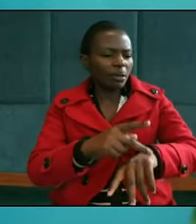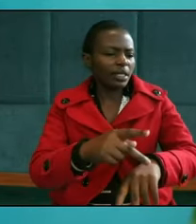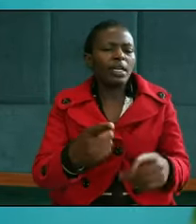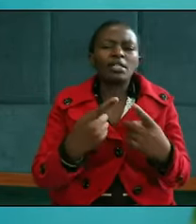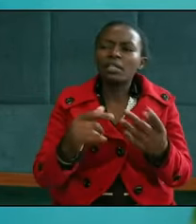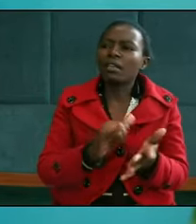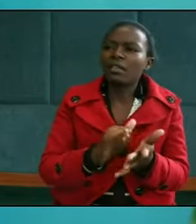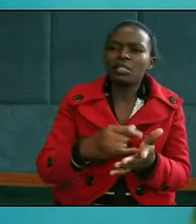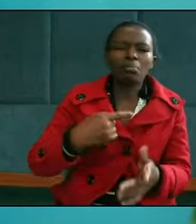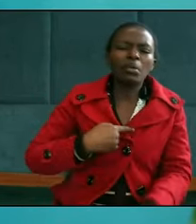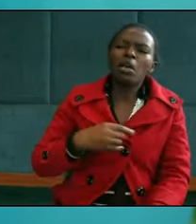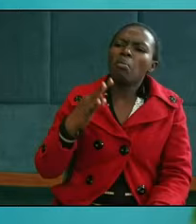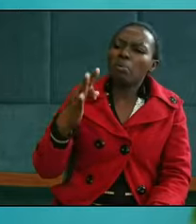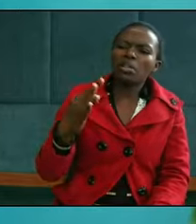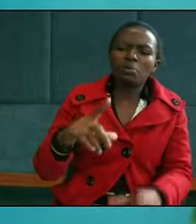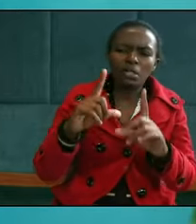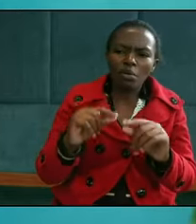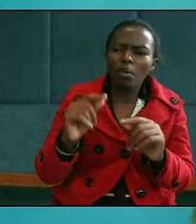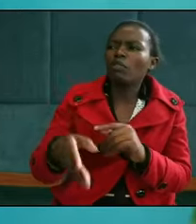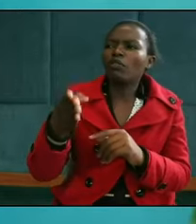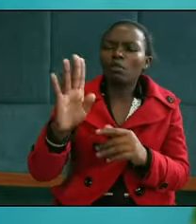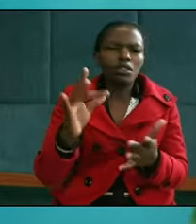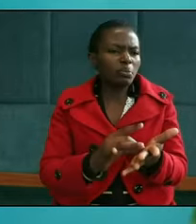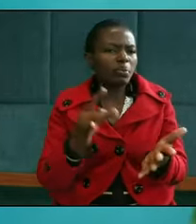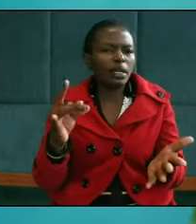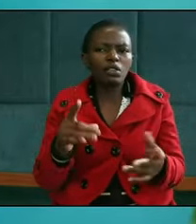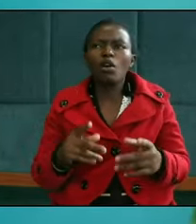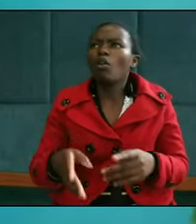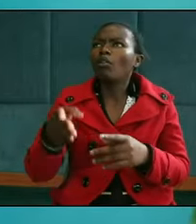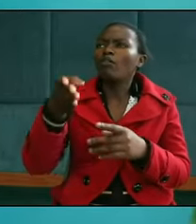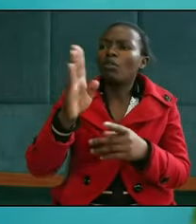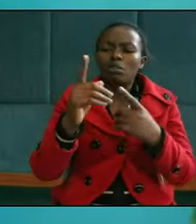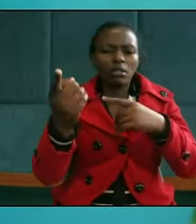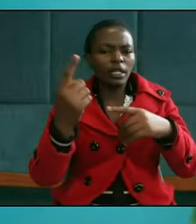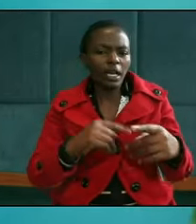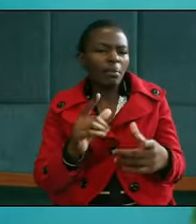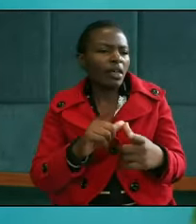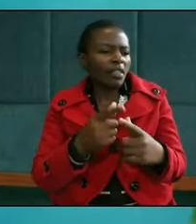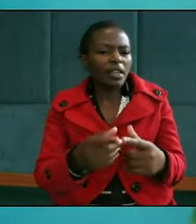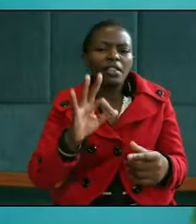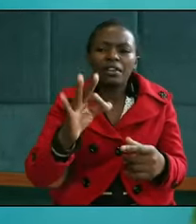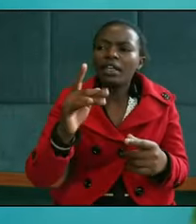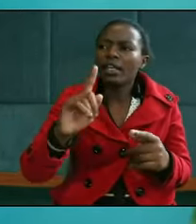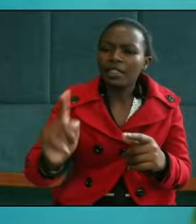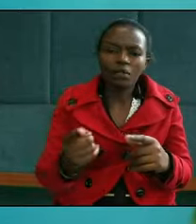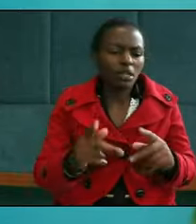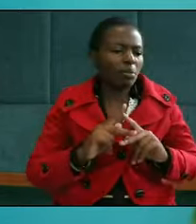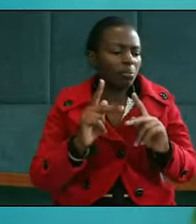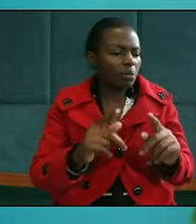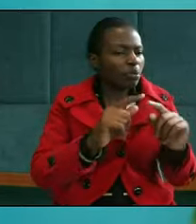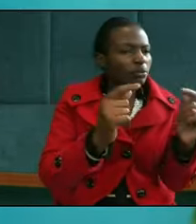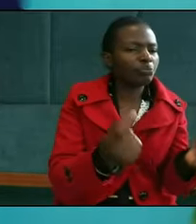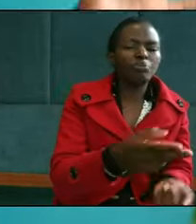of God, and the Spirit of God was with me, and 3,000 people came out of my preaching." The arrogance